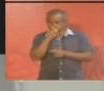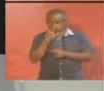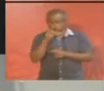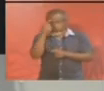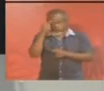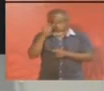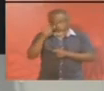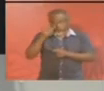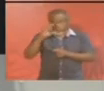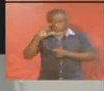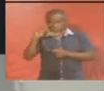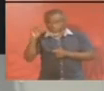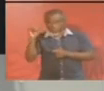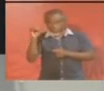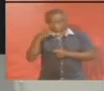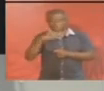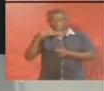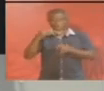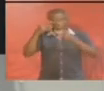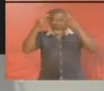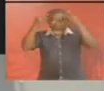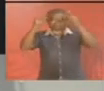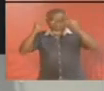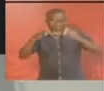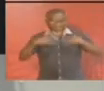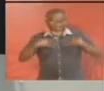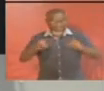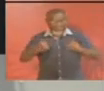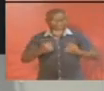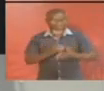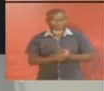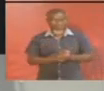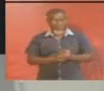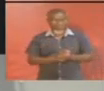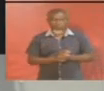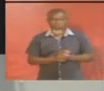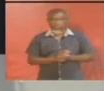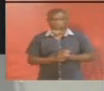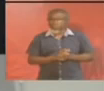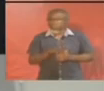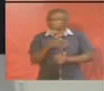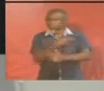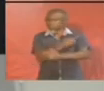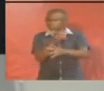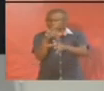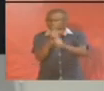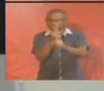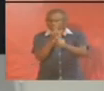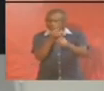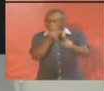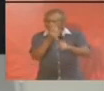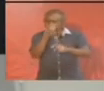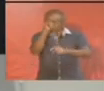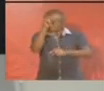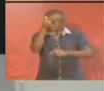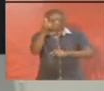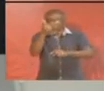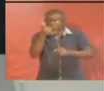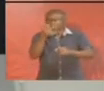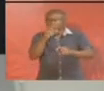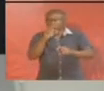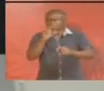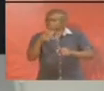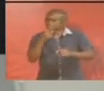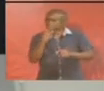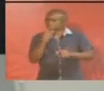of Health. My first question is, those vaccines which we received from India, can you give us the shelf